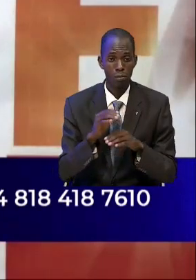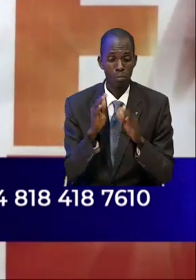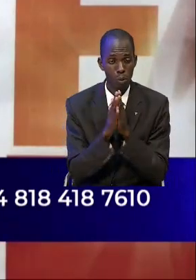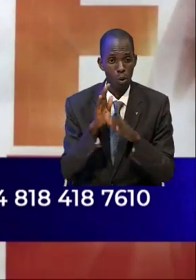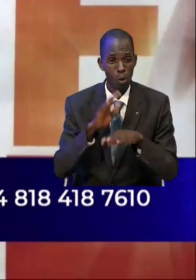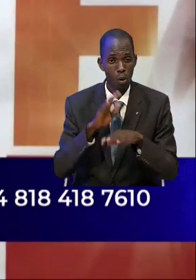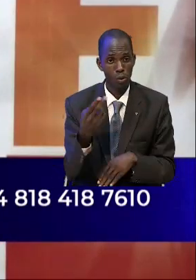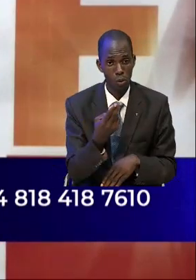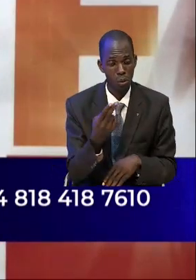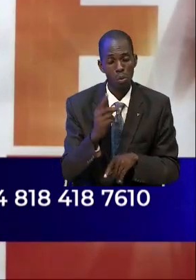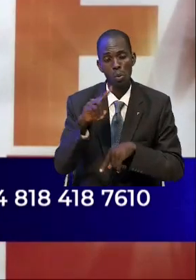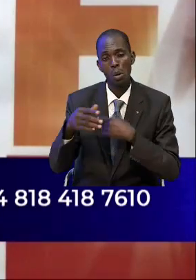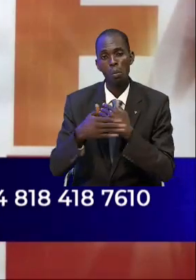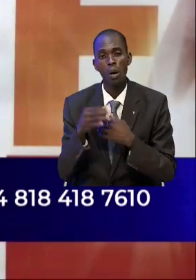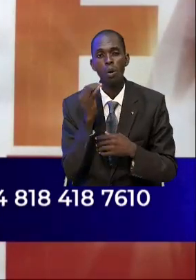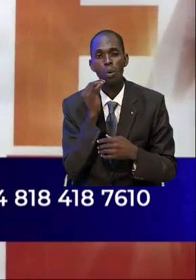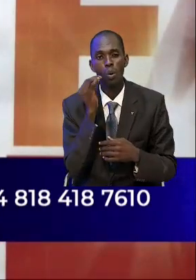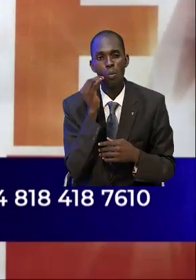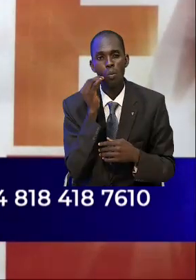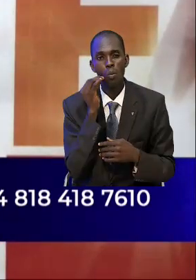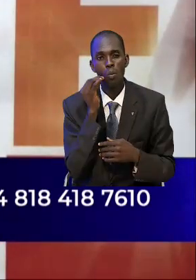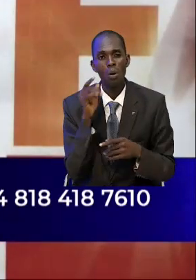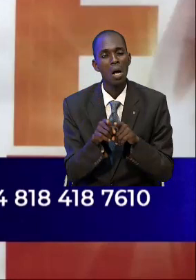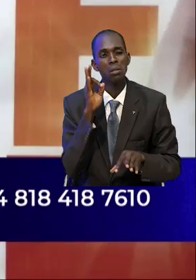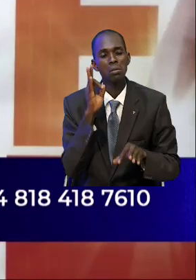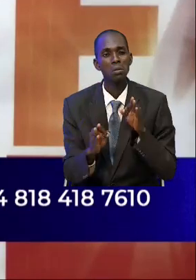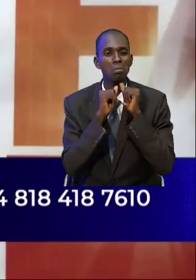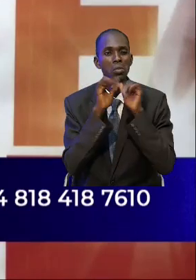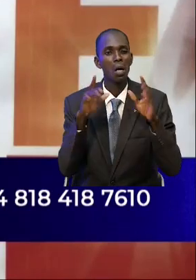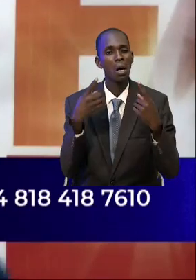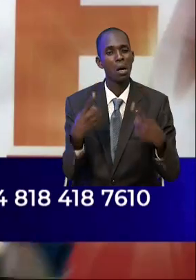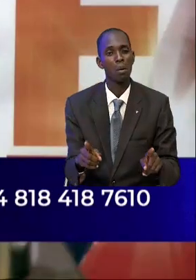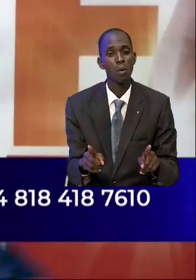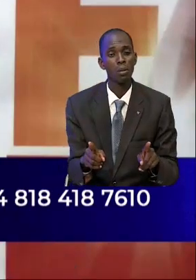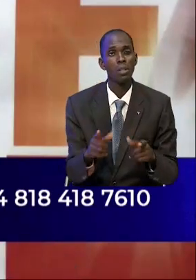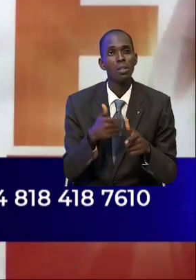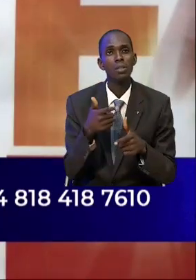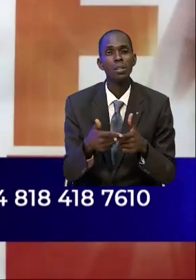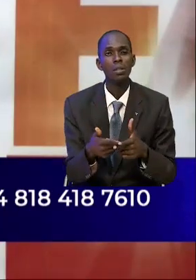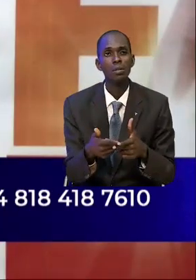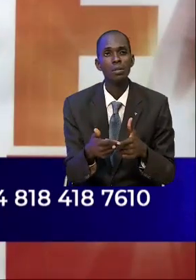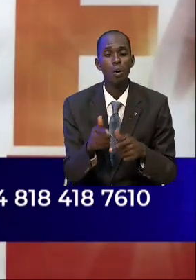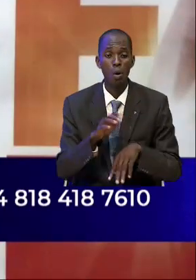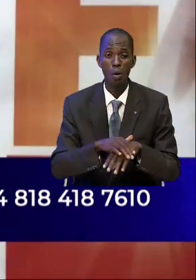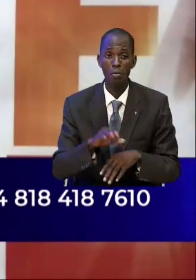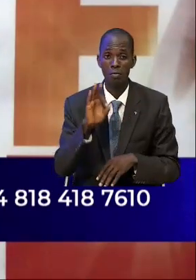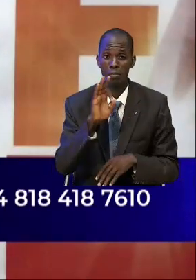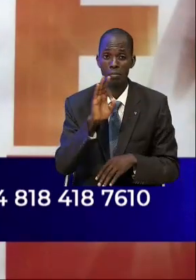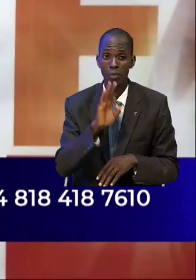severe. I prayed for it on that Thursday. I went home. It was as if nothing